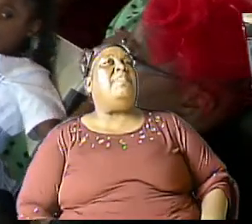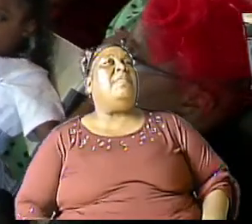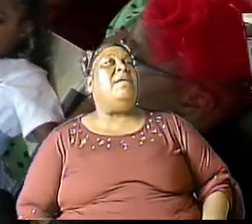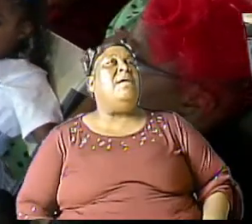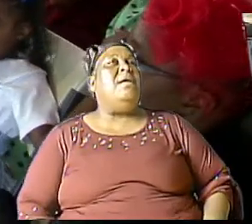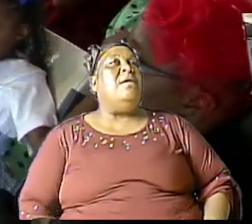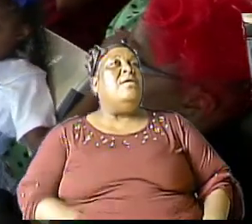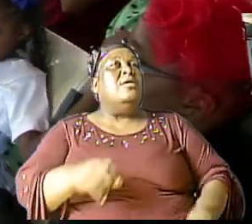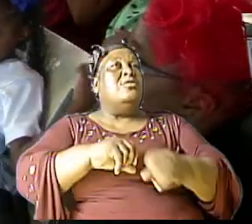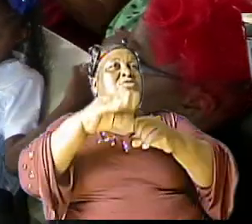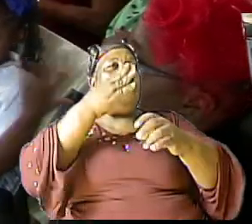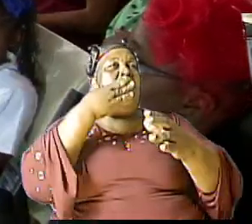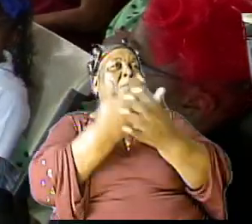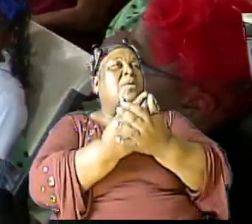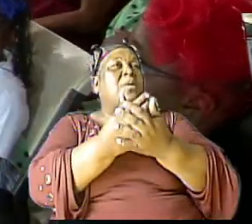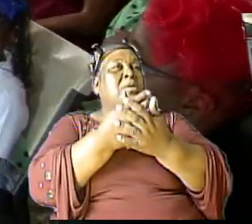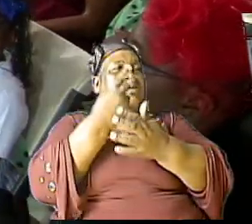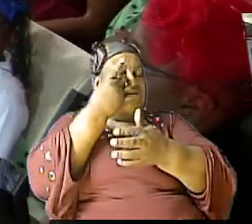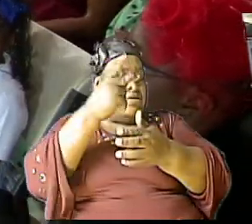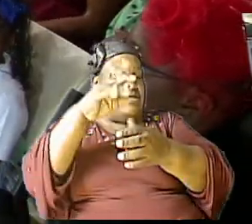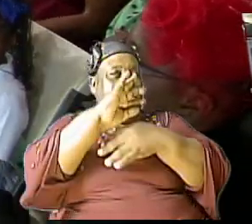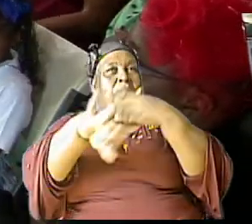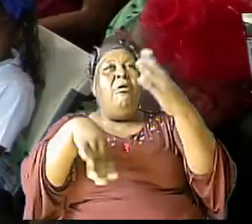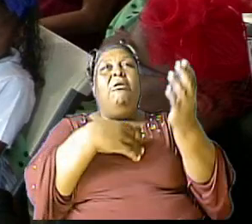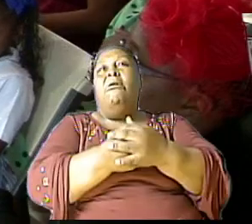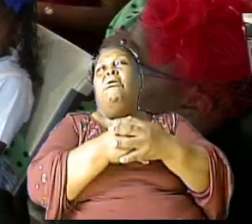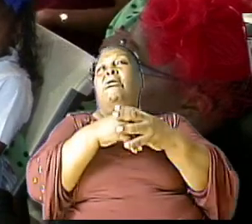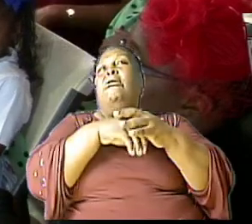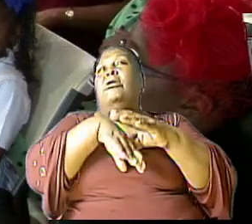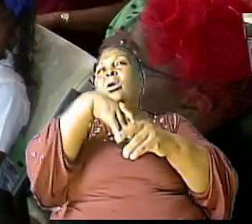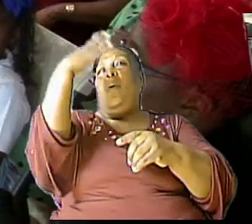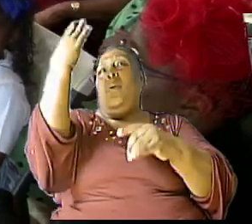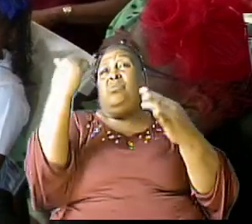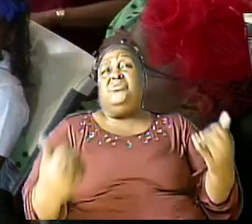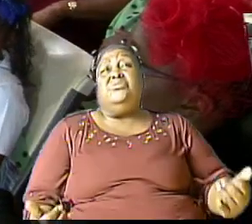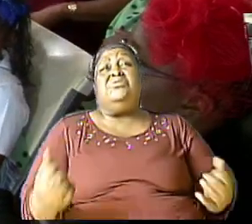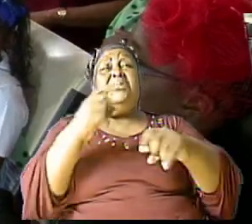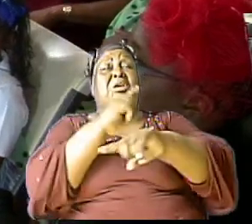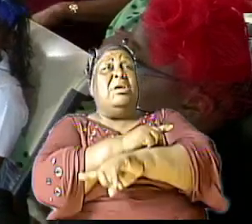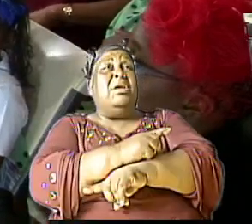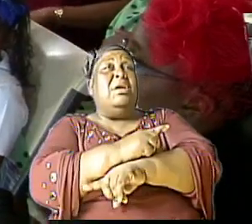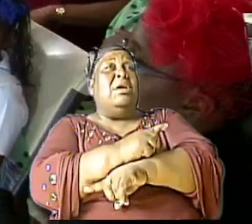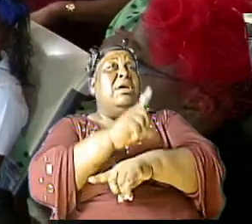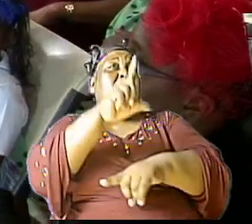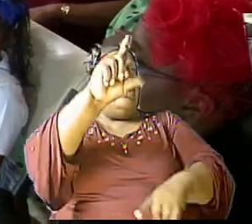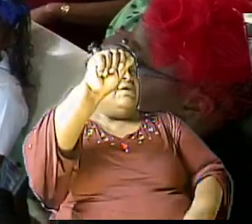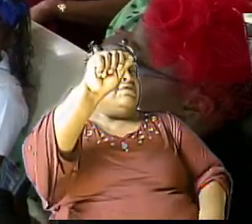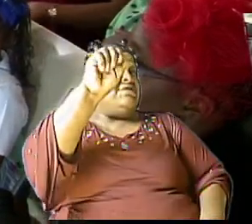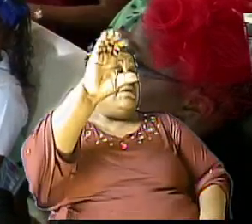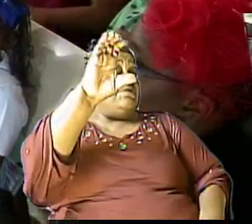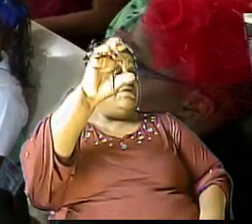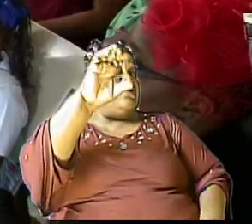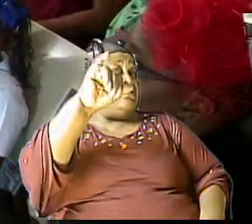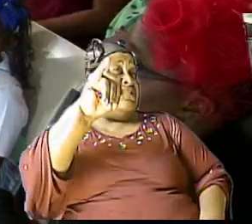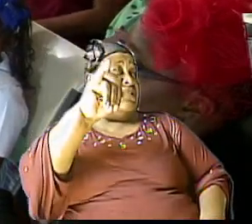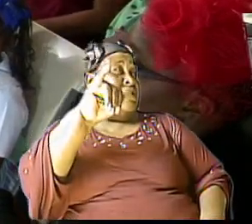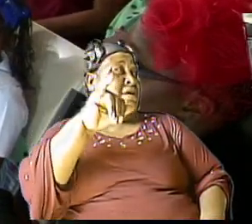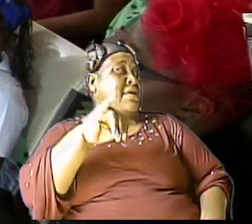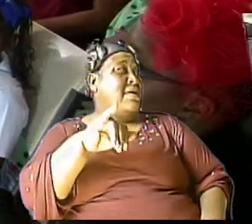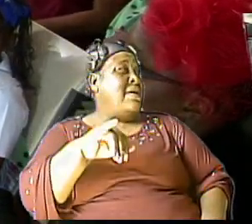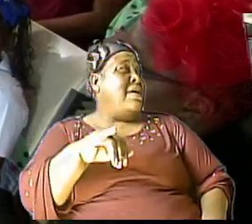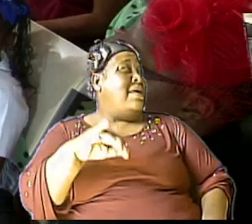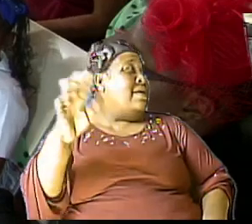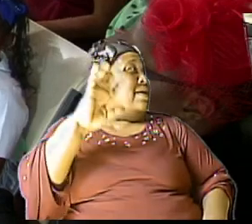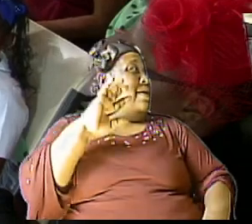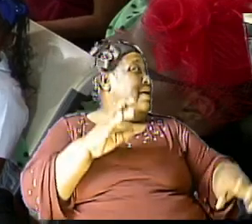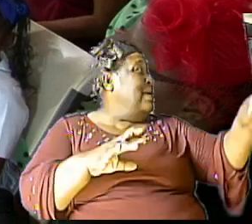It's so good to see all of you out today. Lacey, I'm going to pick you out a long time. I'm going to see you. Hi, Lacey.